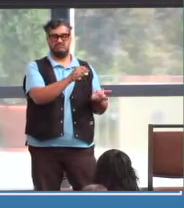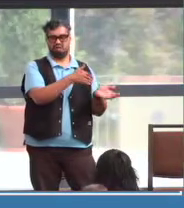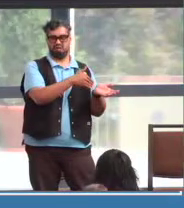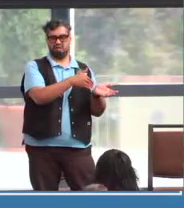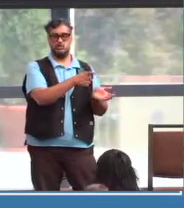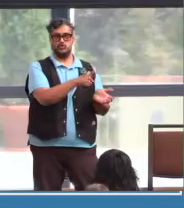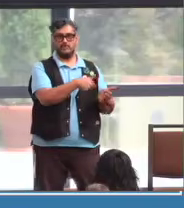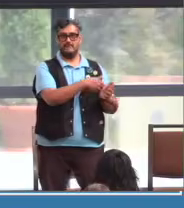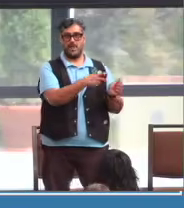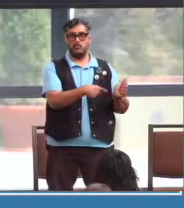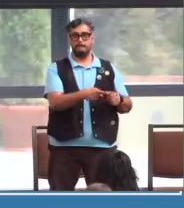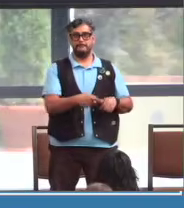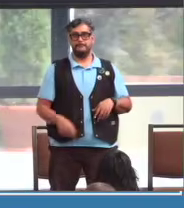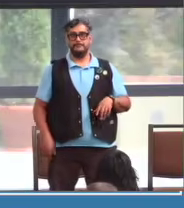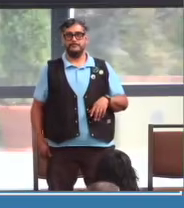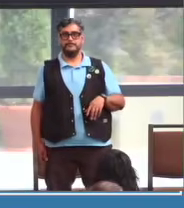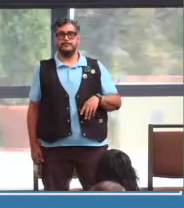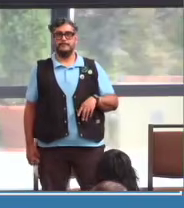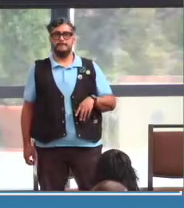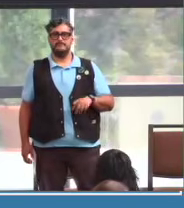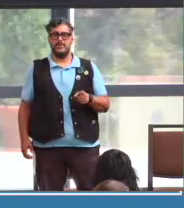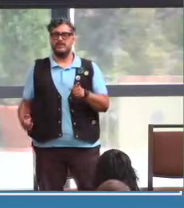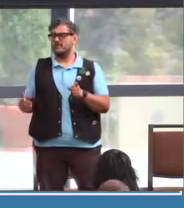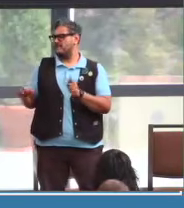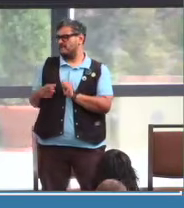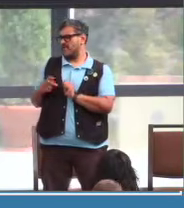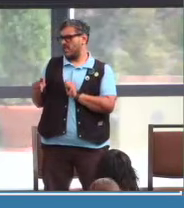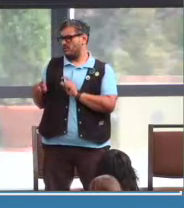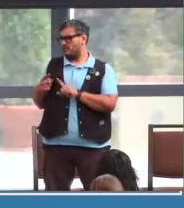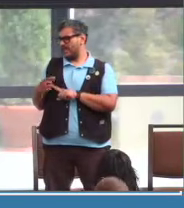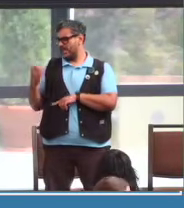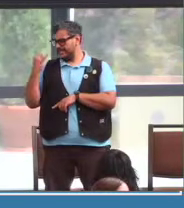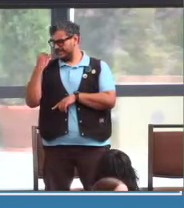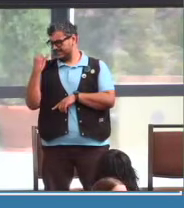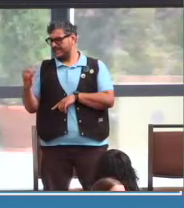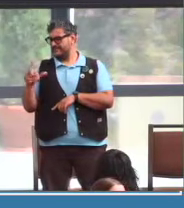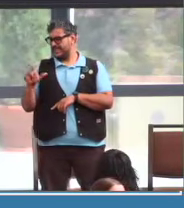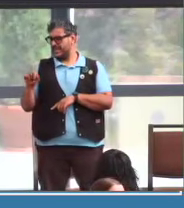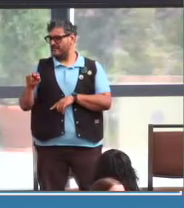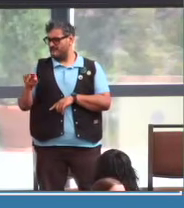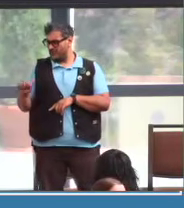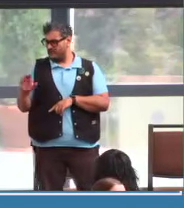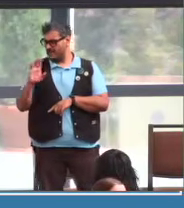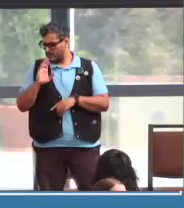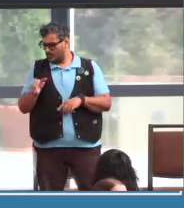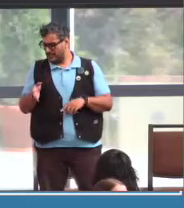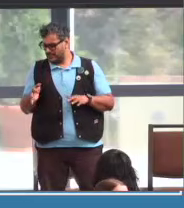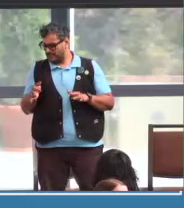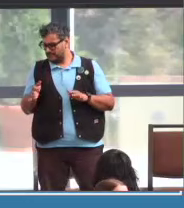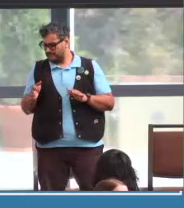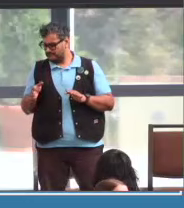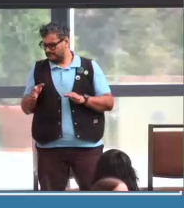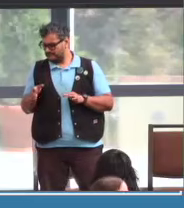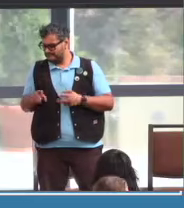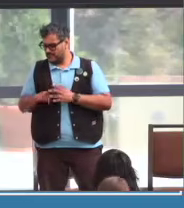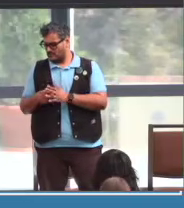Still? Just following up on the idea that lymphoma would be triggered